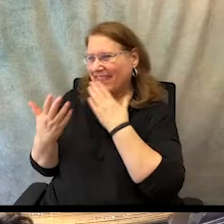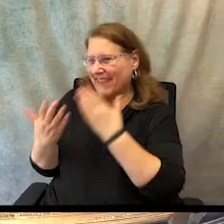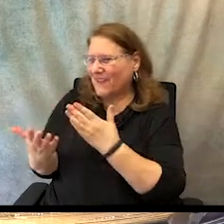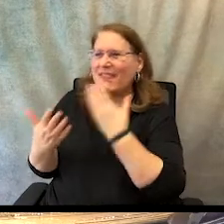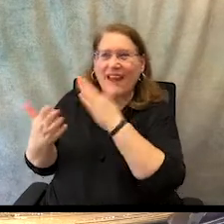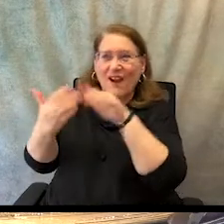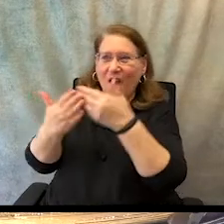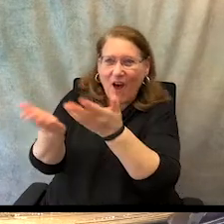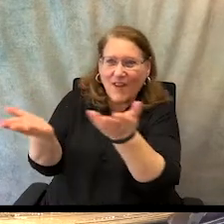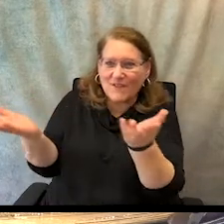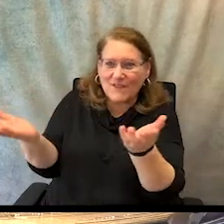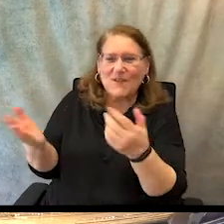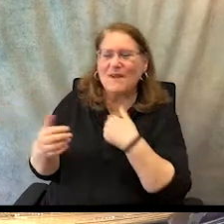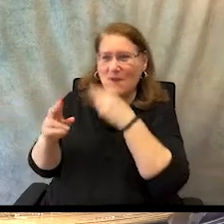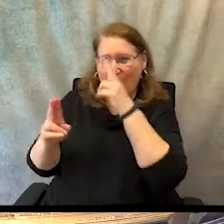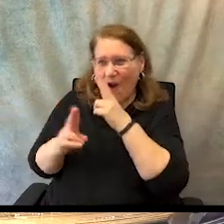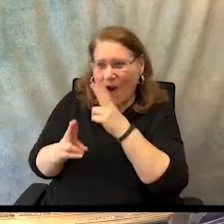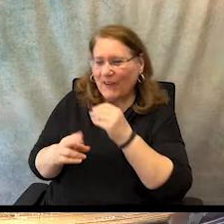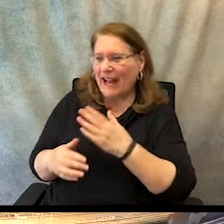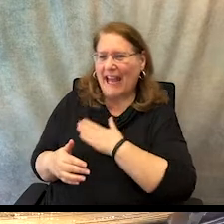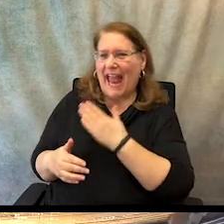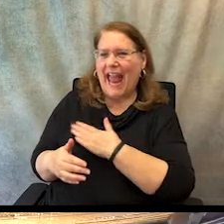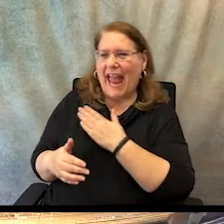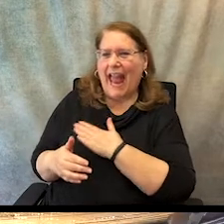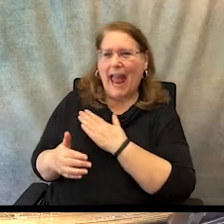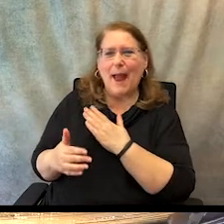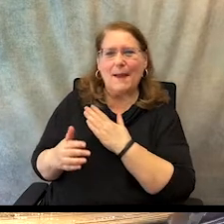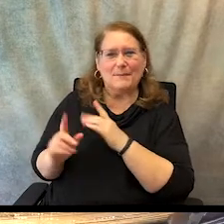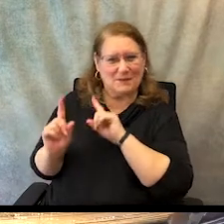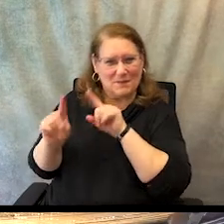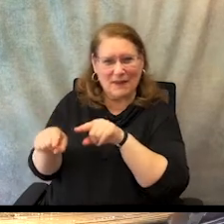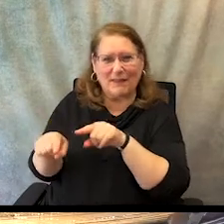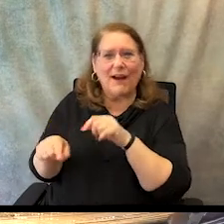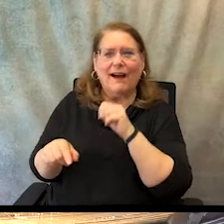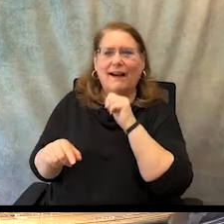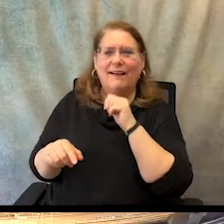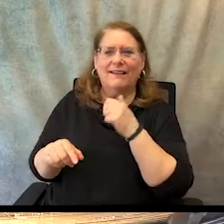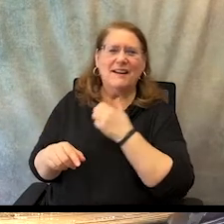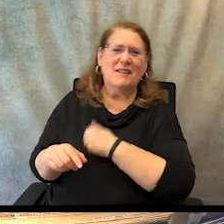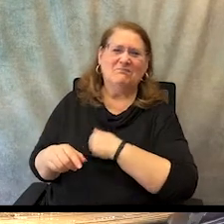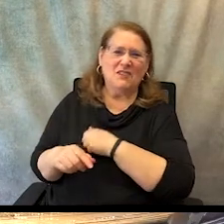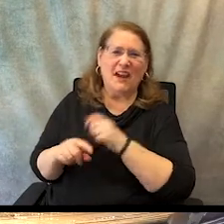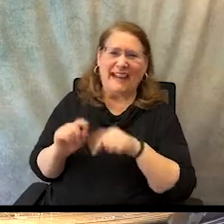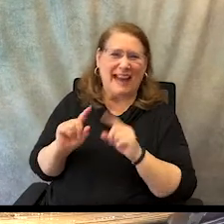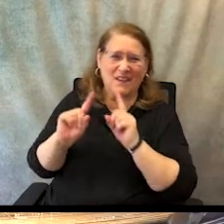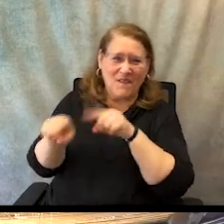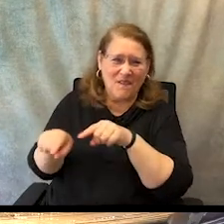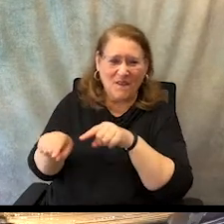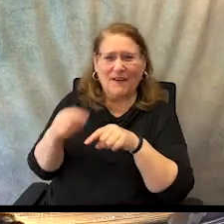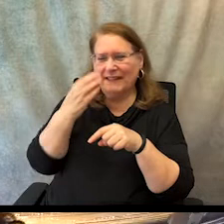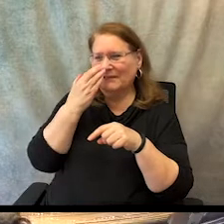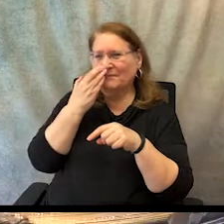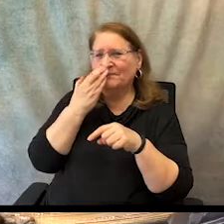Thank all of you. I'm really honored and happy to be there. Not to be there, I'm not happy. Of